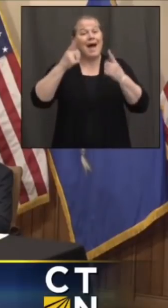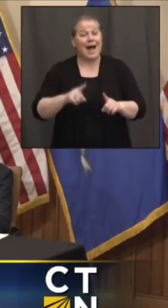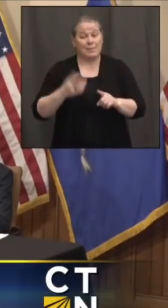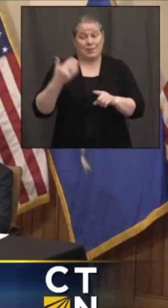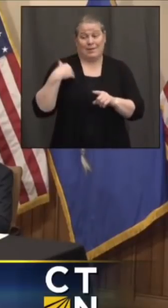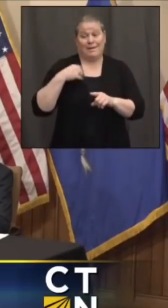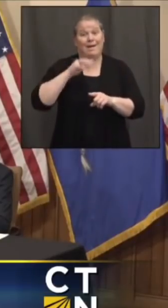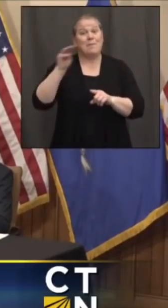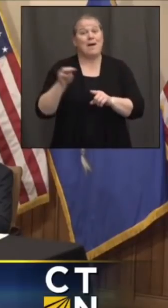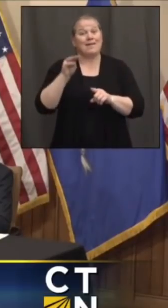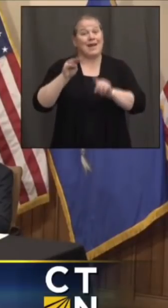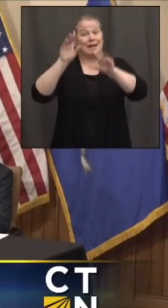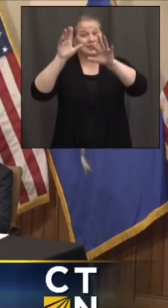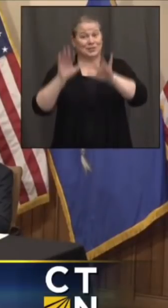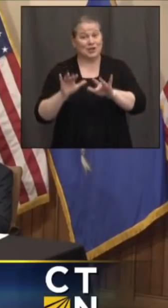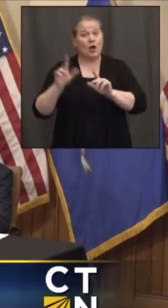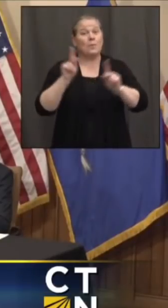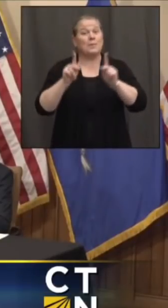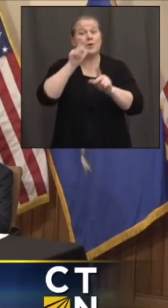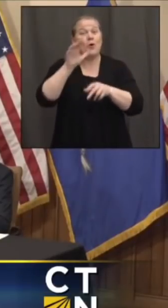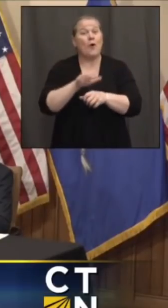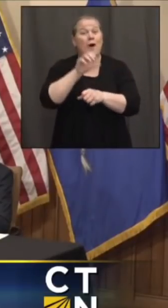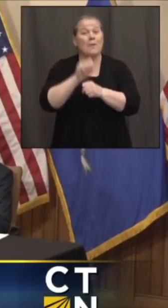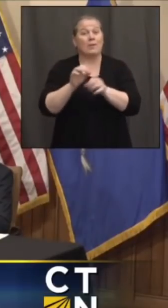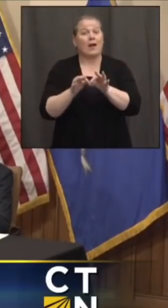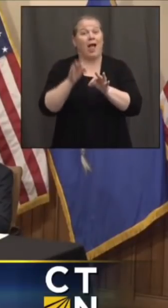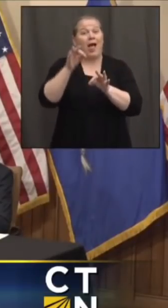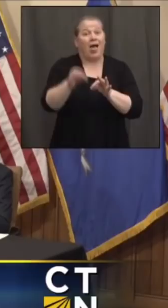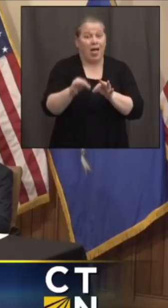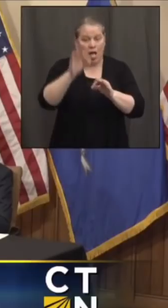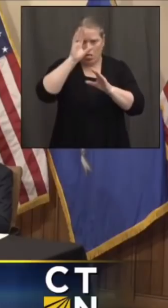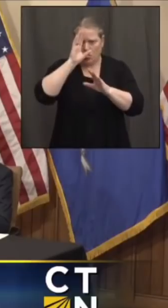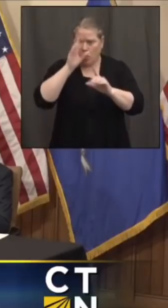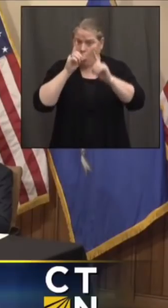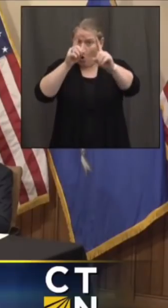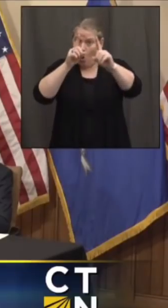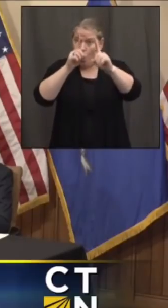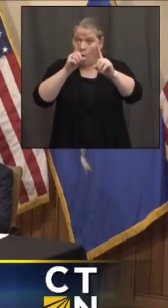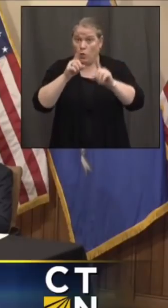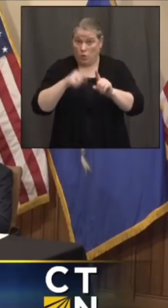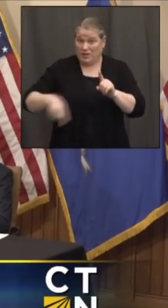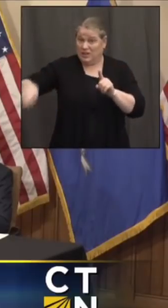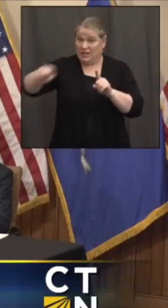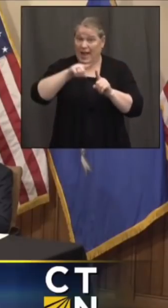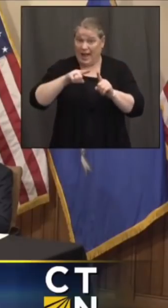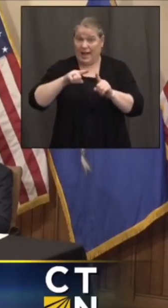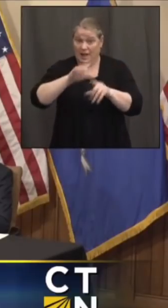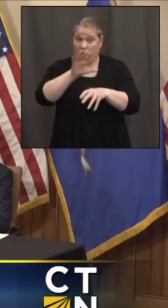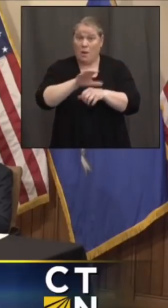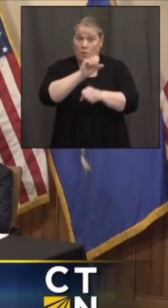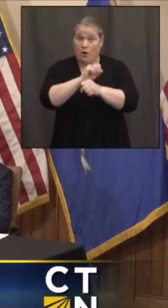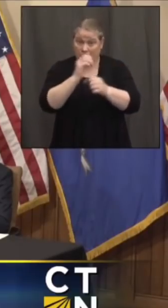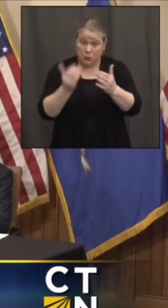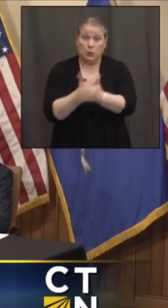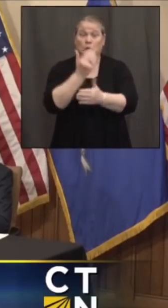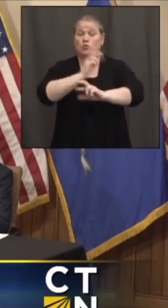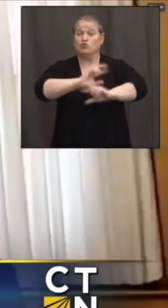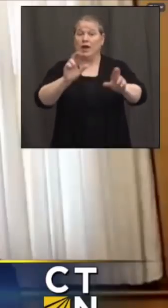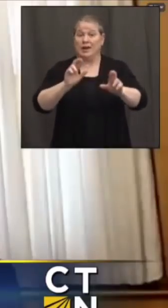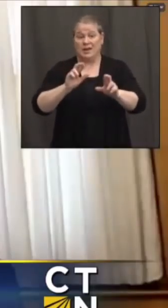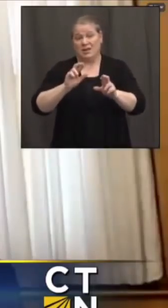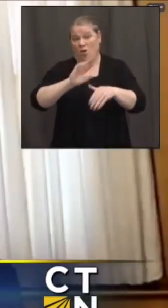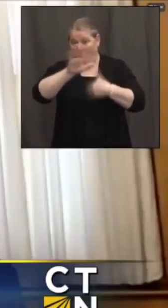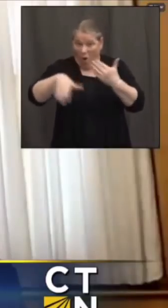by Sunday, and that was around 10 to 15,000 people, correct? And we are good to go with them? Yes, we're on track